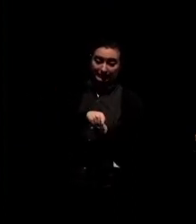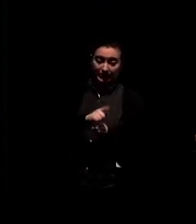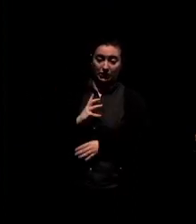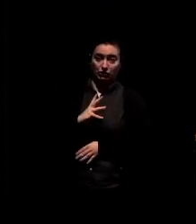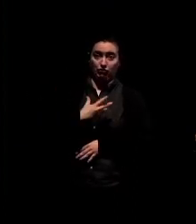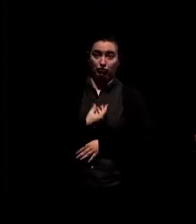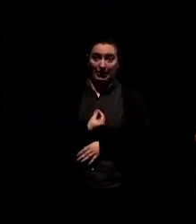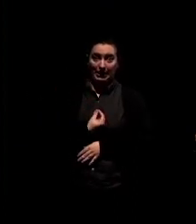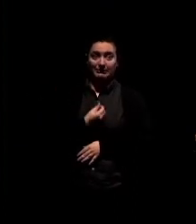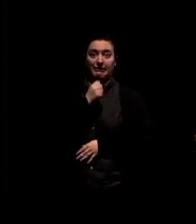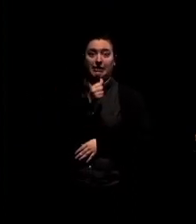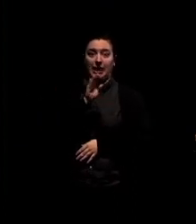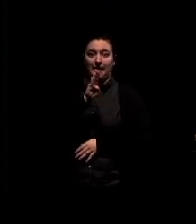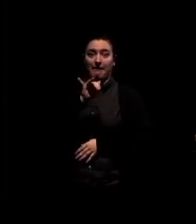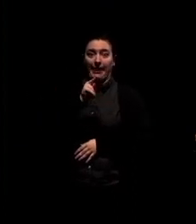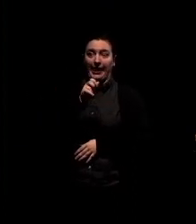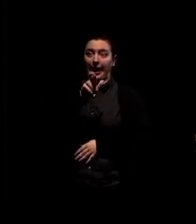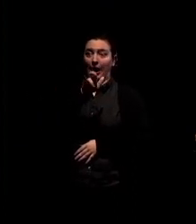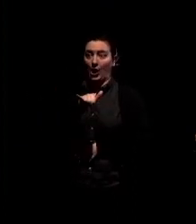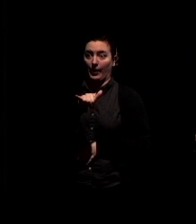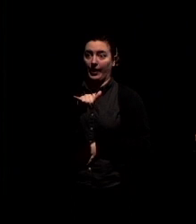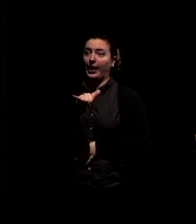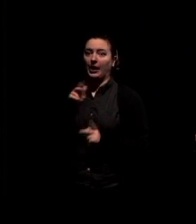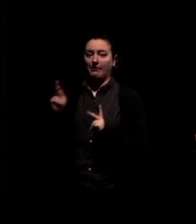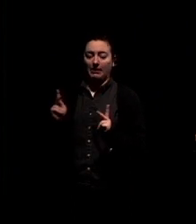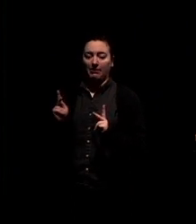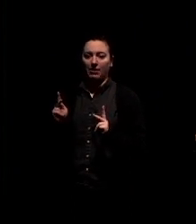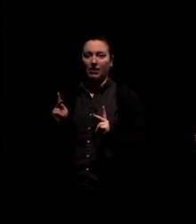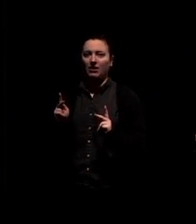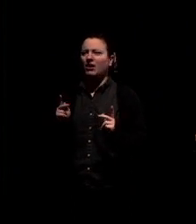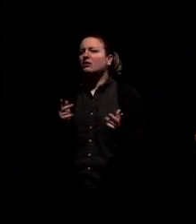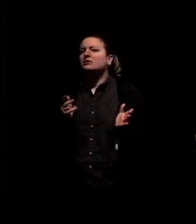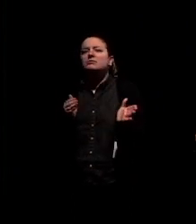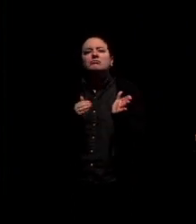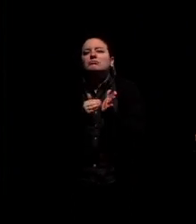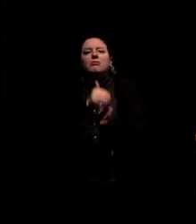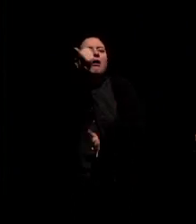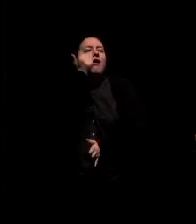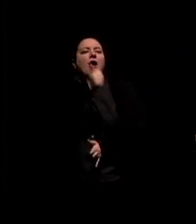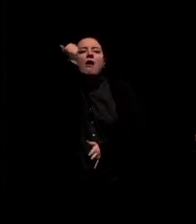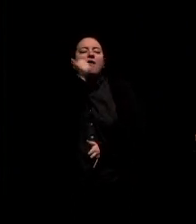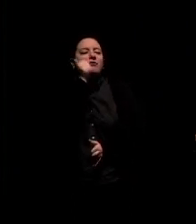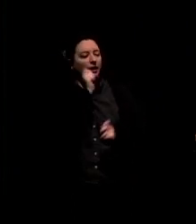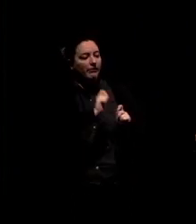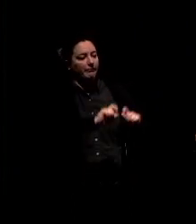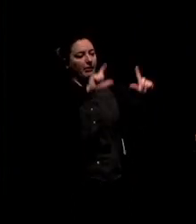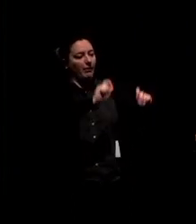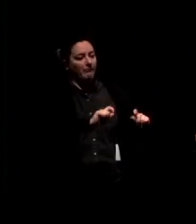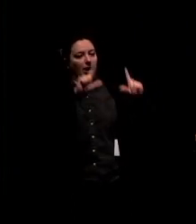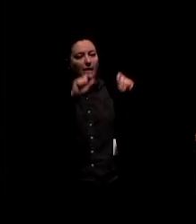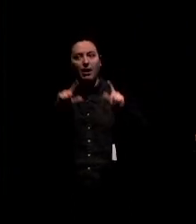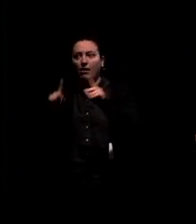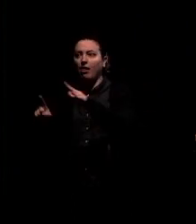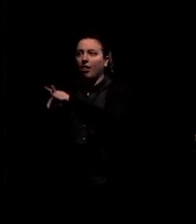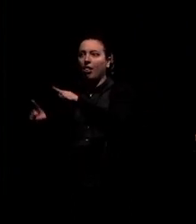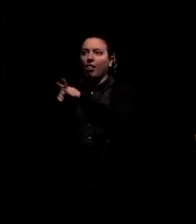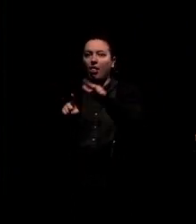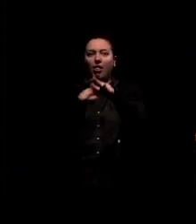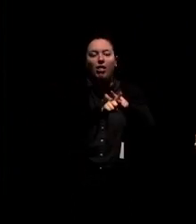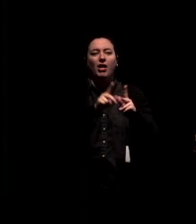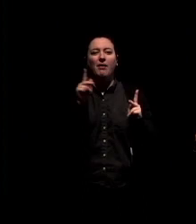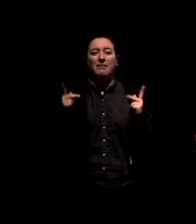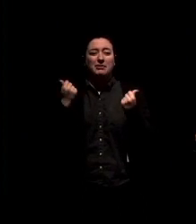or open a newspaper without seeing another headline of people trying to eradicate and erase and